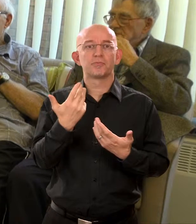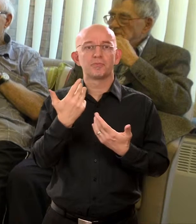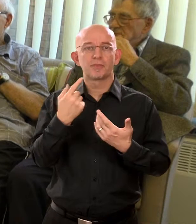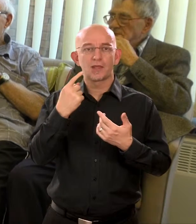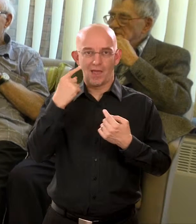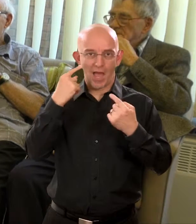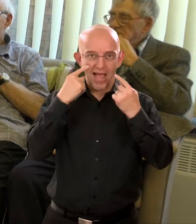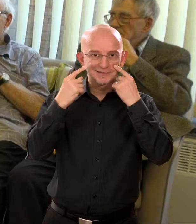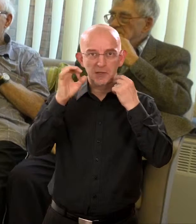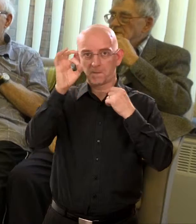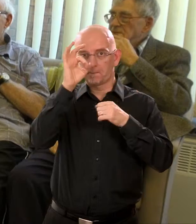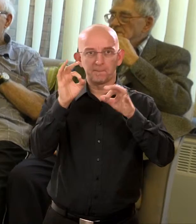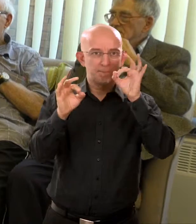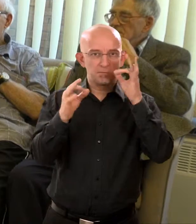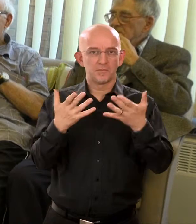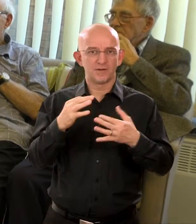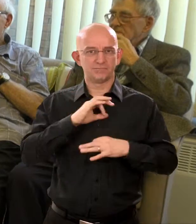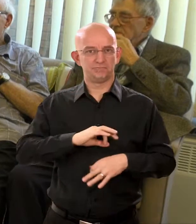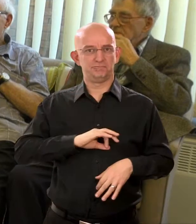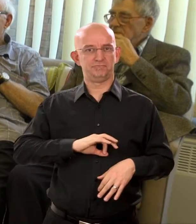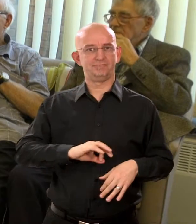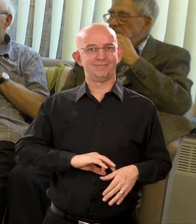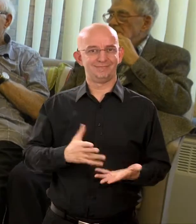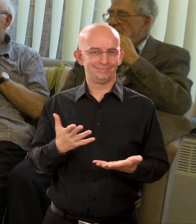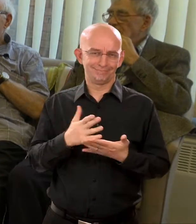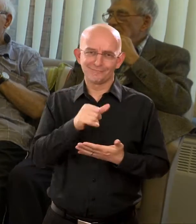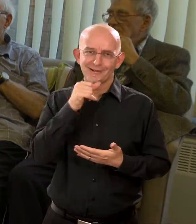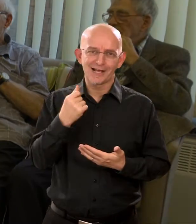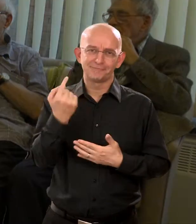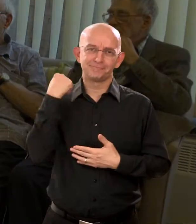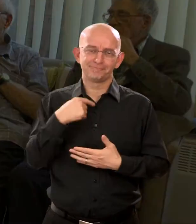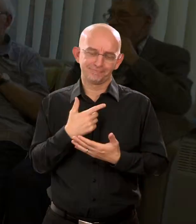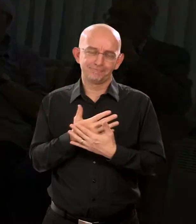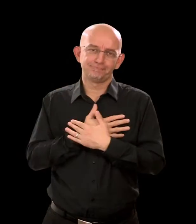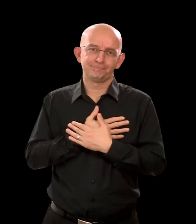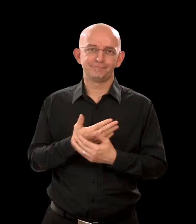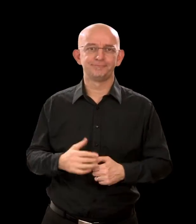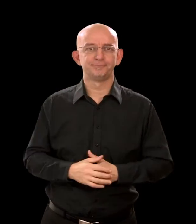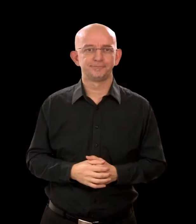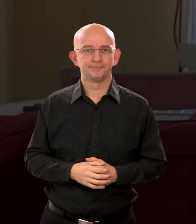sewn in, and all that, and it was quite nice.